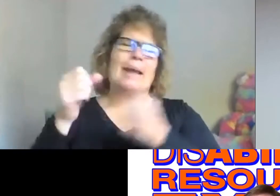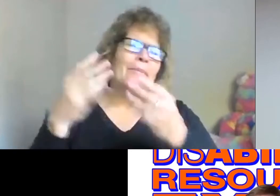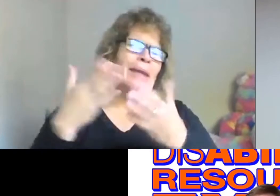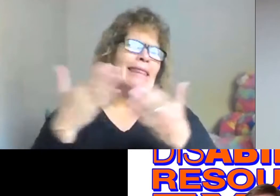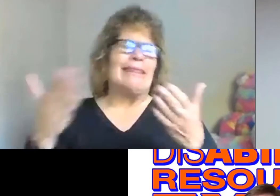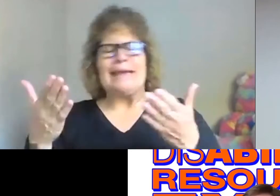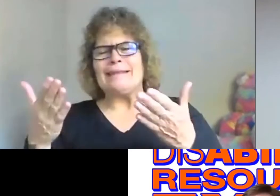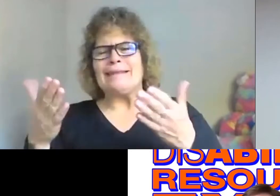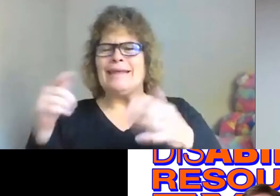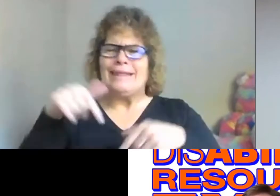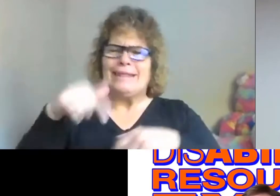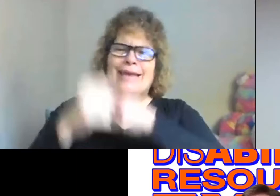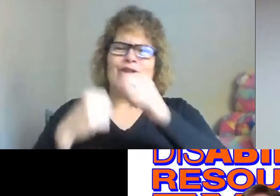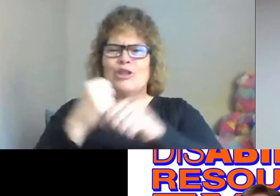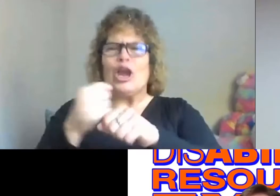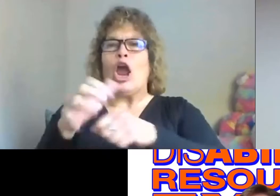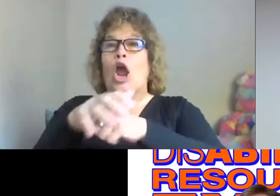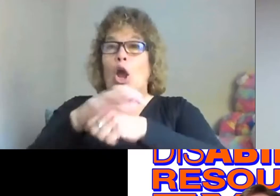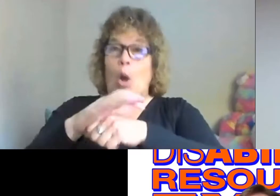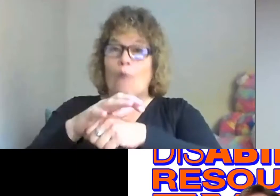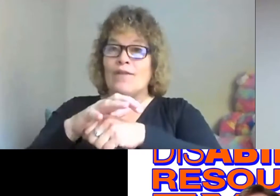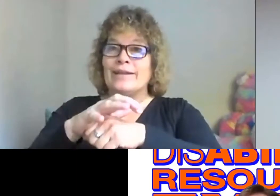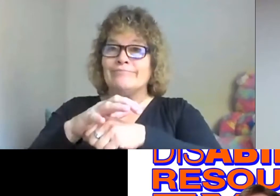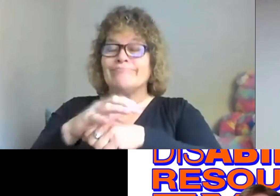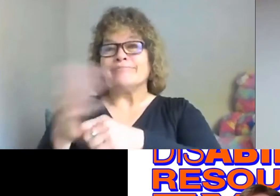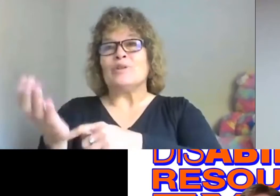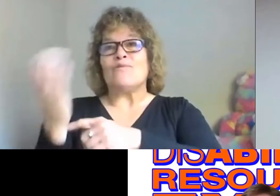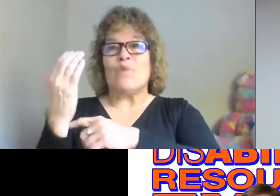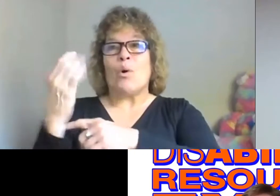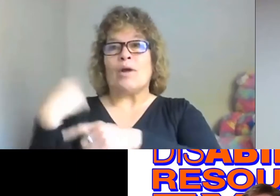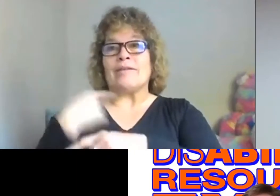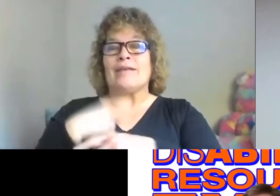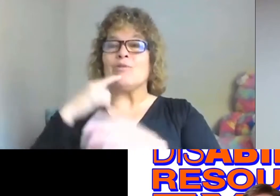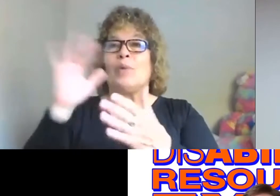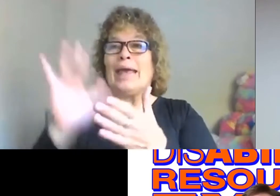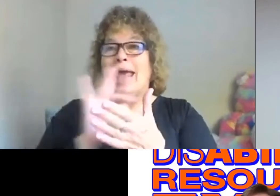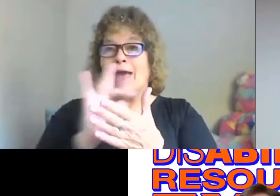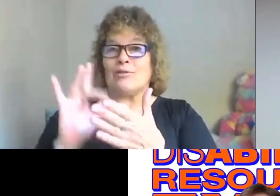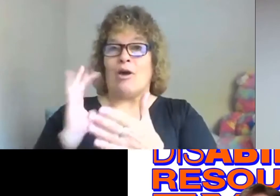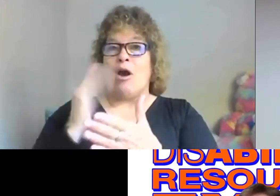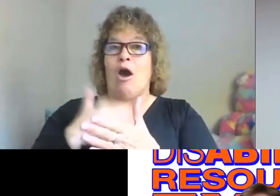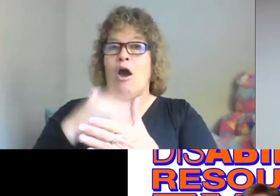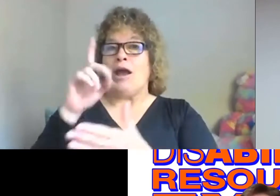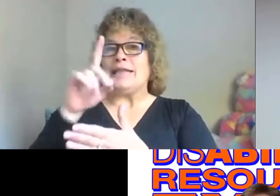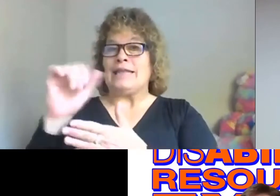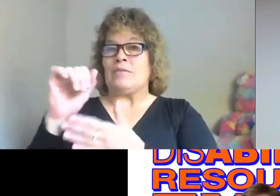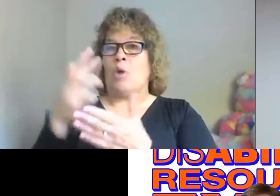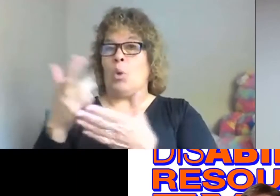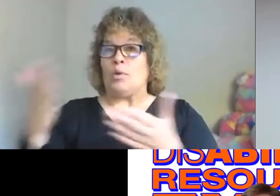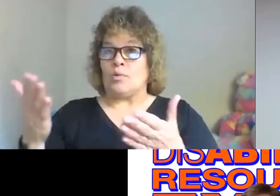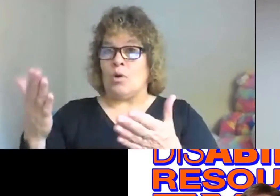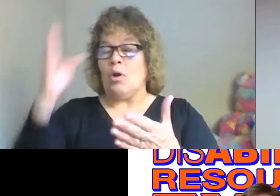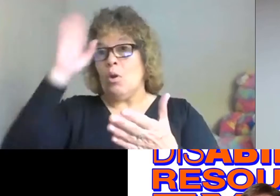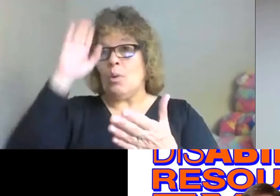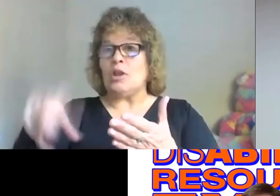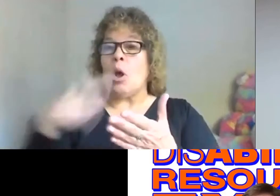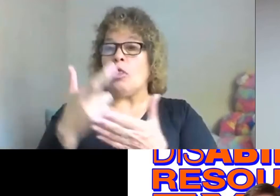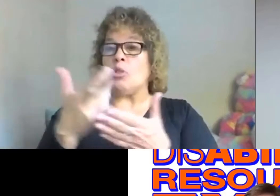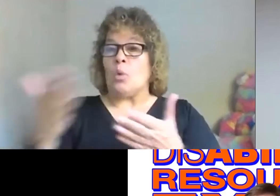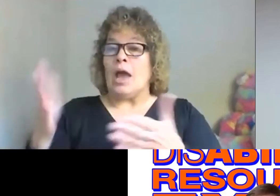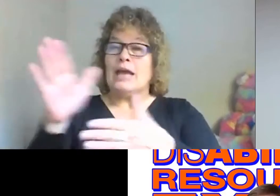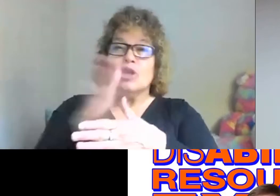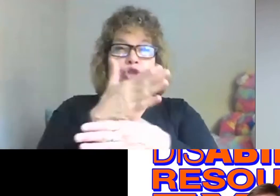COVID-19 unfortunately forced us to cancel our in-person expo. We know that the resources shared at this annual event are